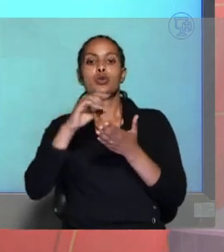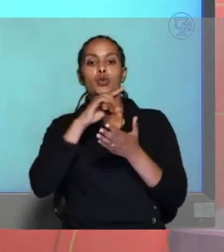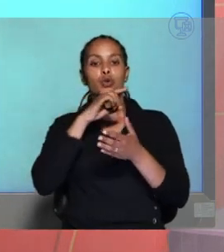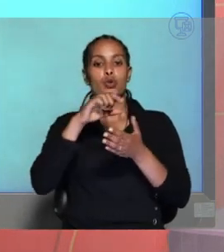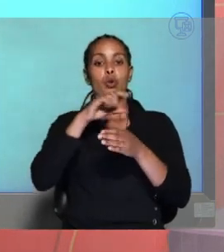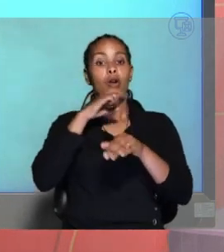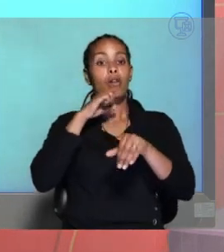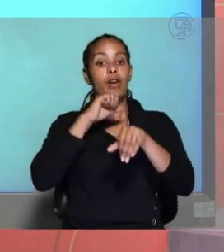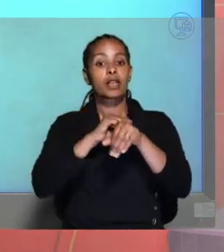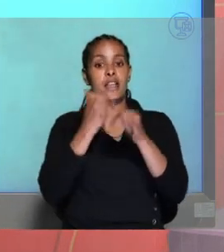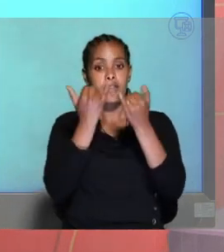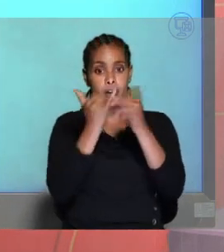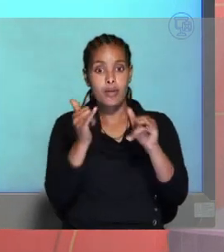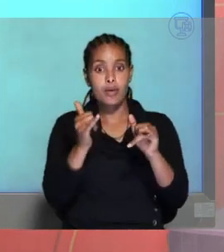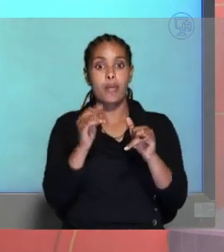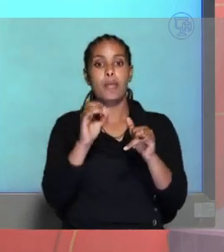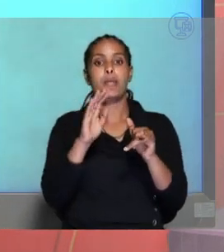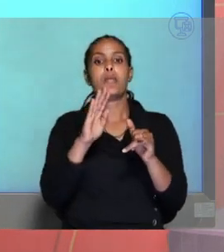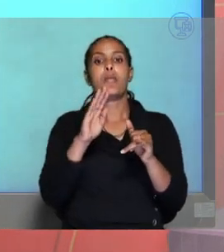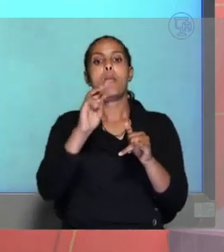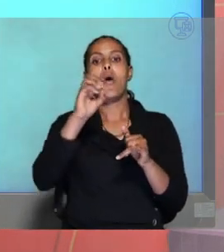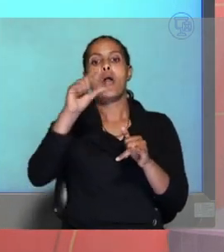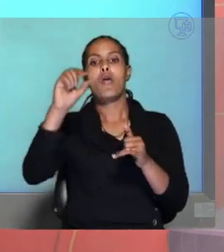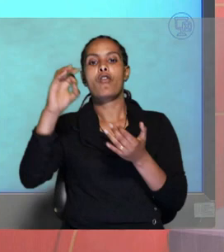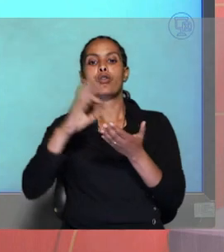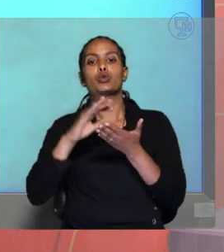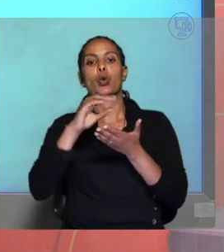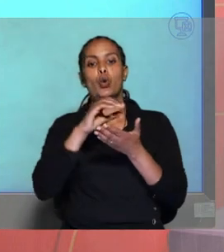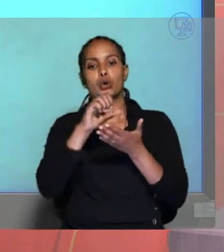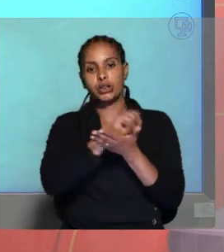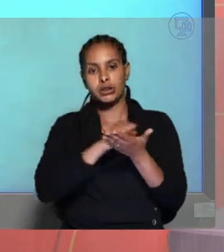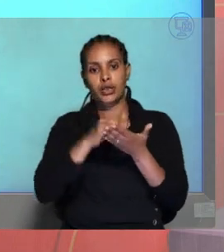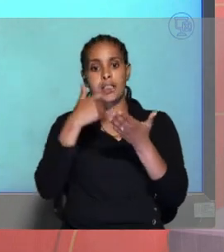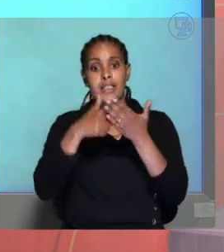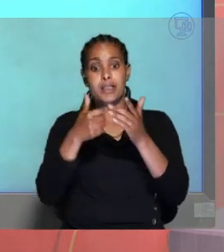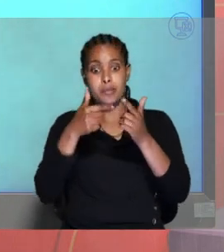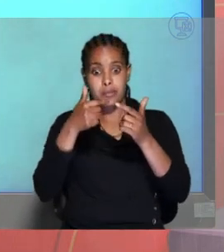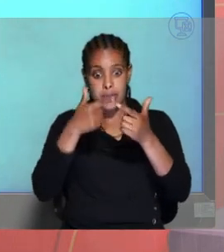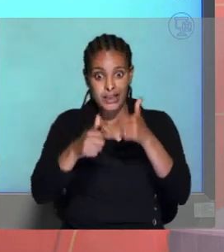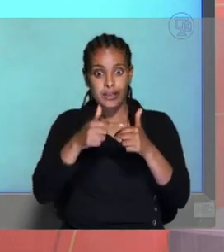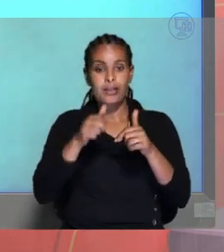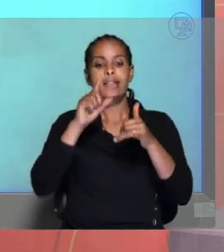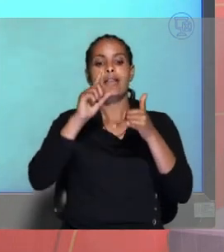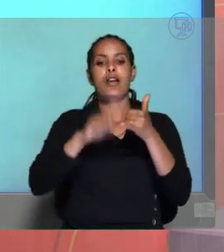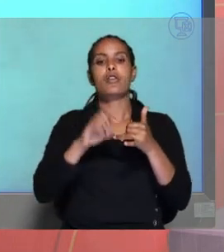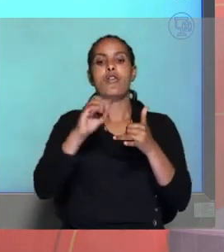solvent divided by number of mole of solution. This brings us to